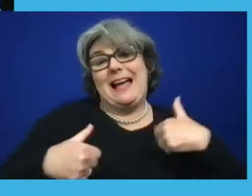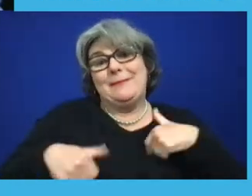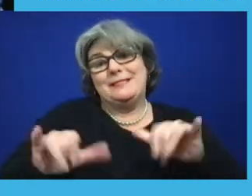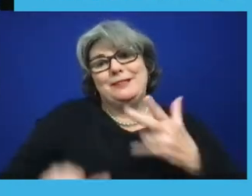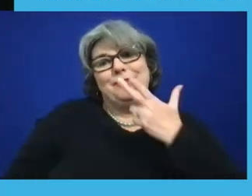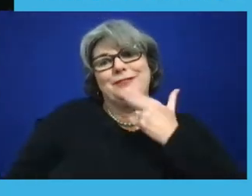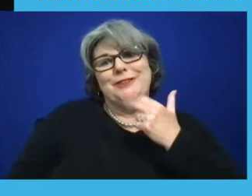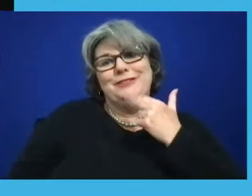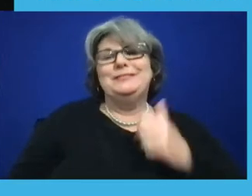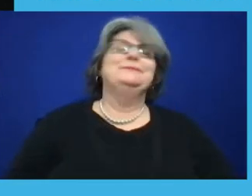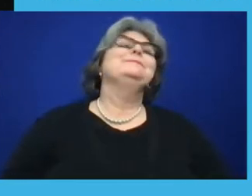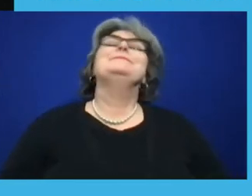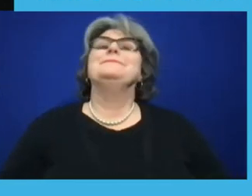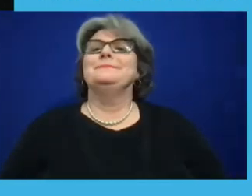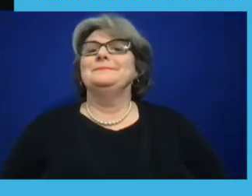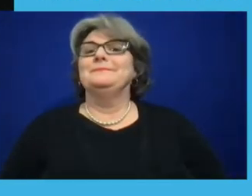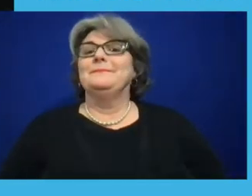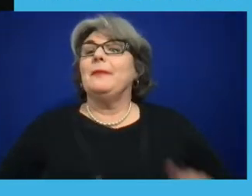Michelle says I'm still cute, though.